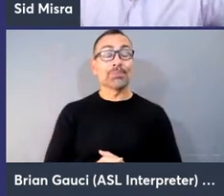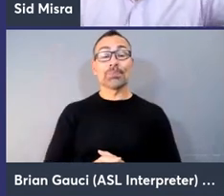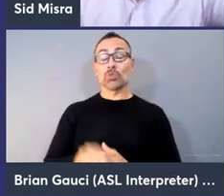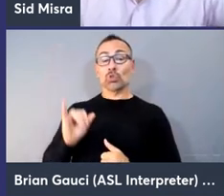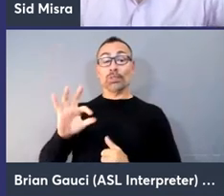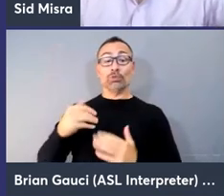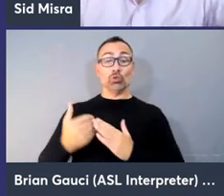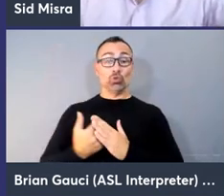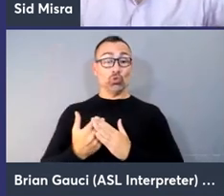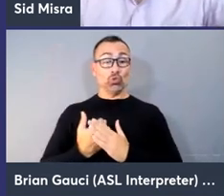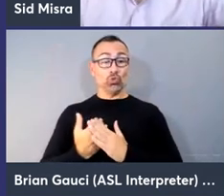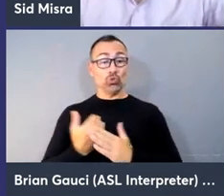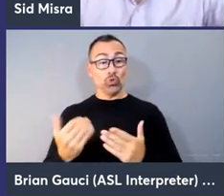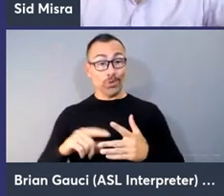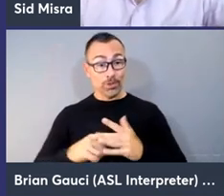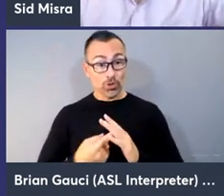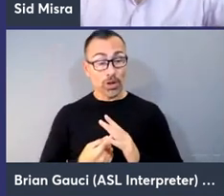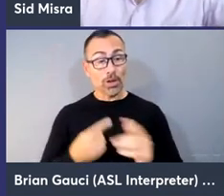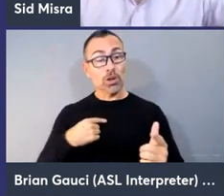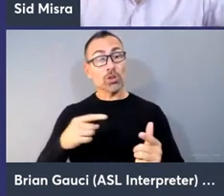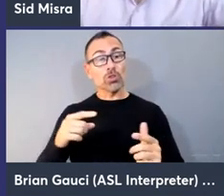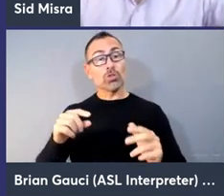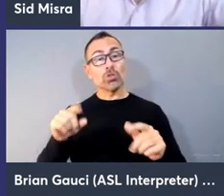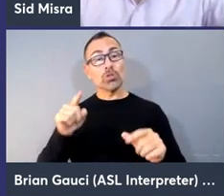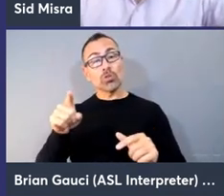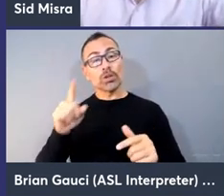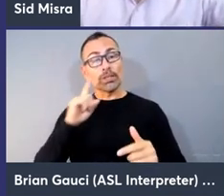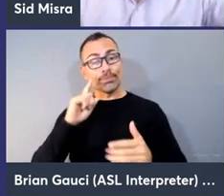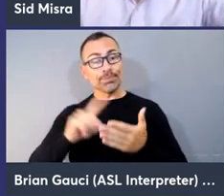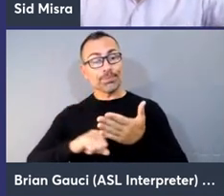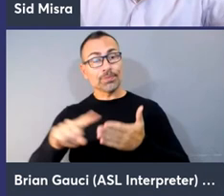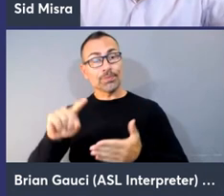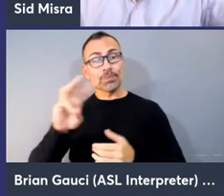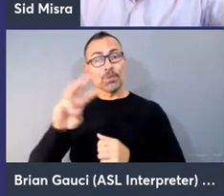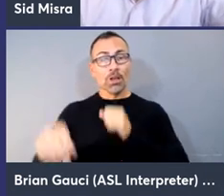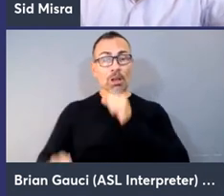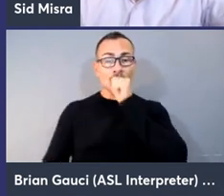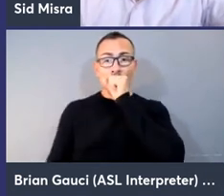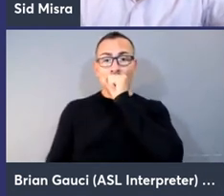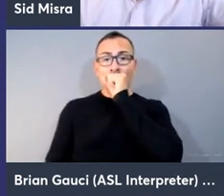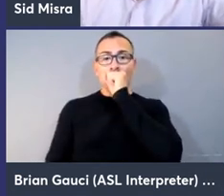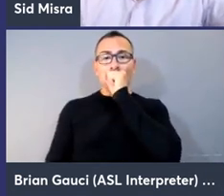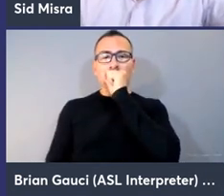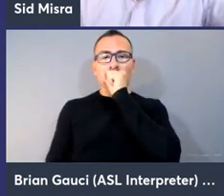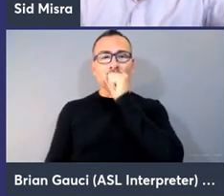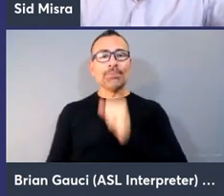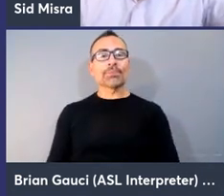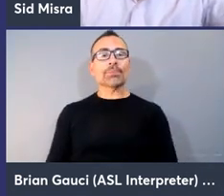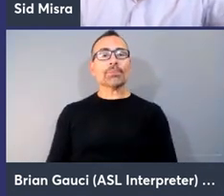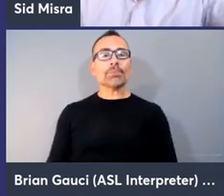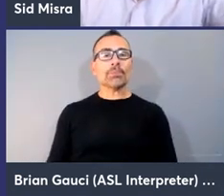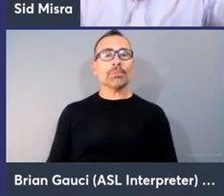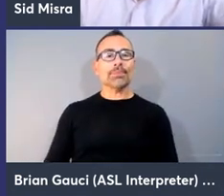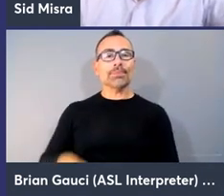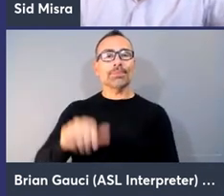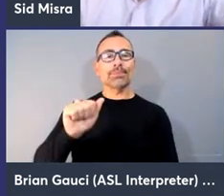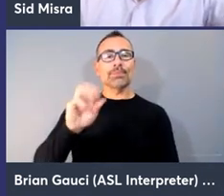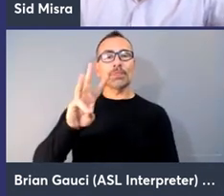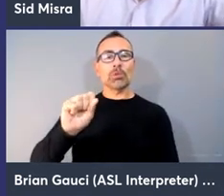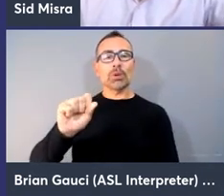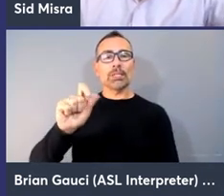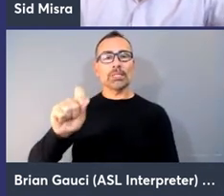they can go to the website that I showed earlier, which is, I'll just type it in here. So it's